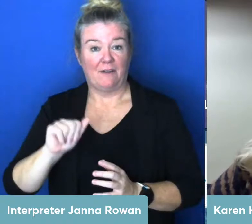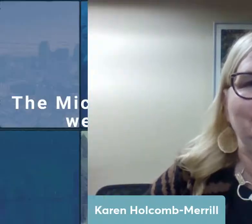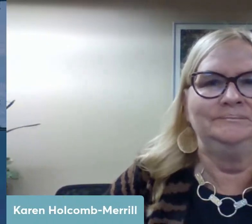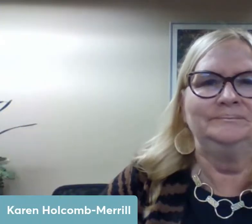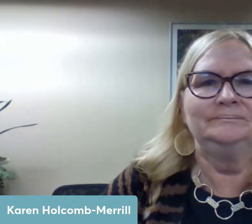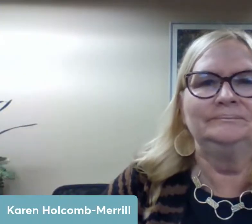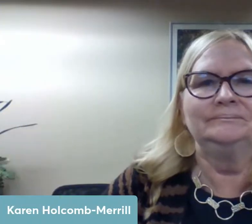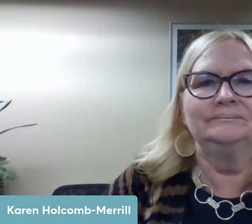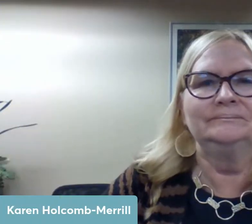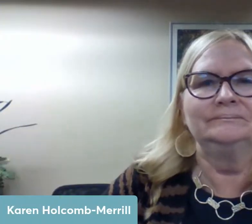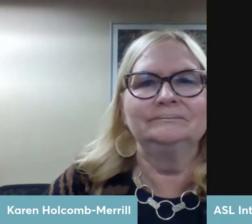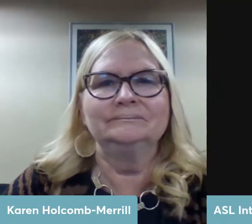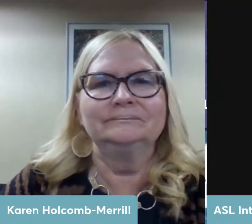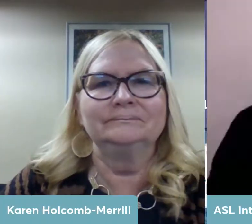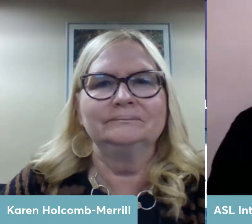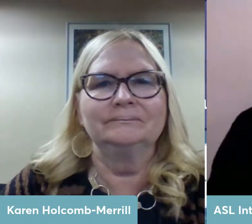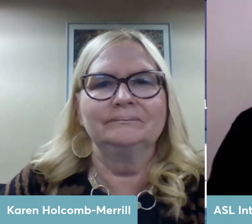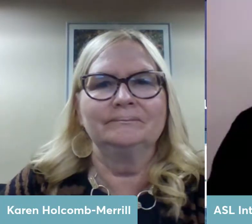welcome.